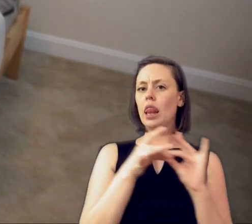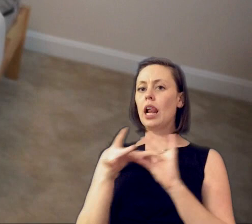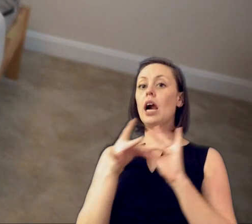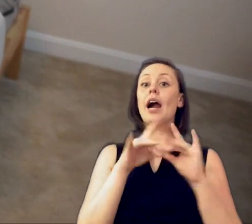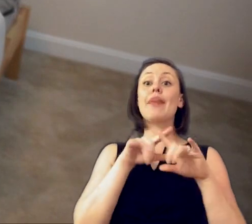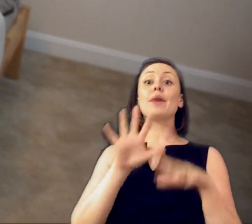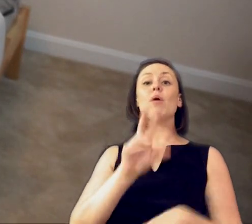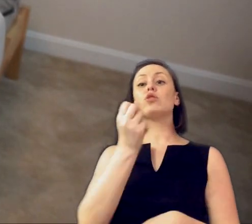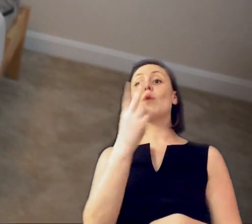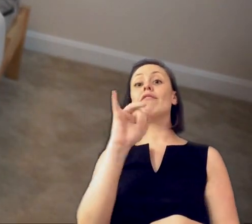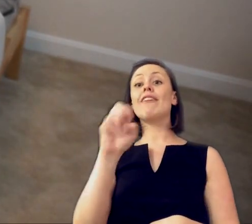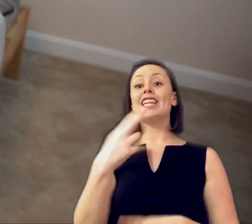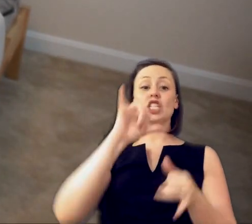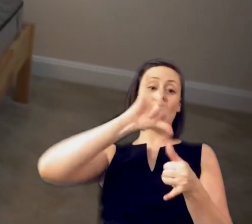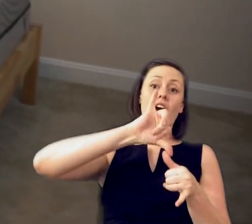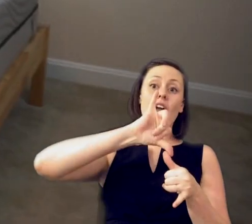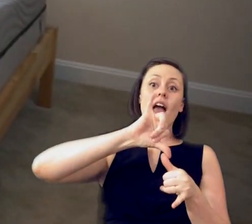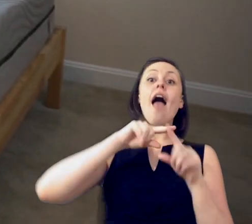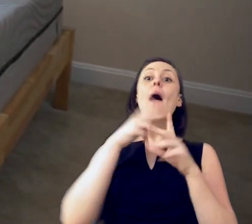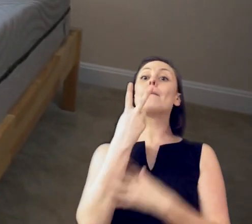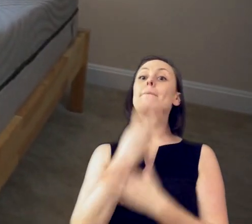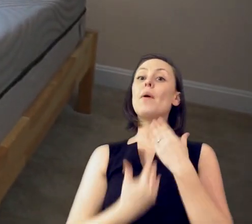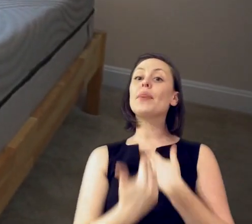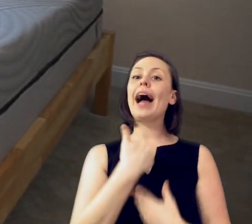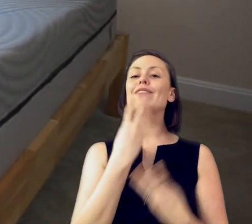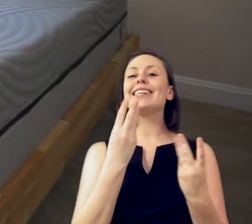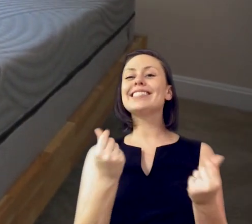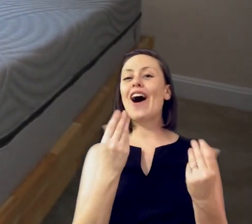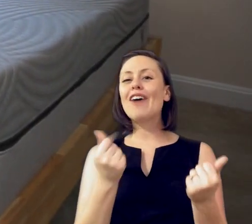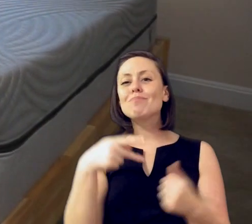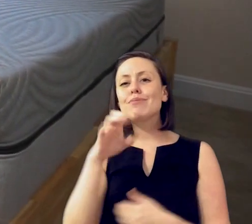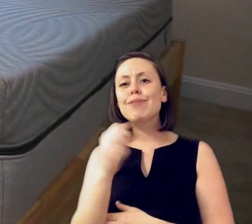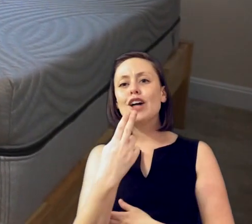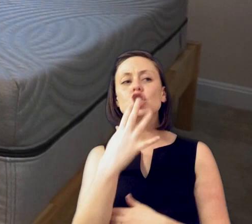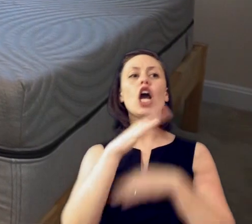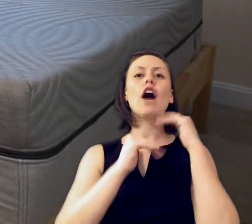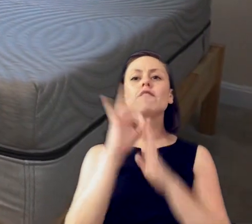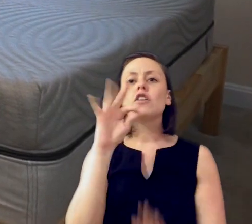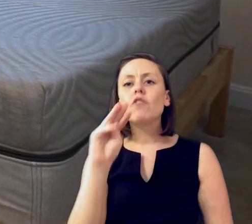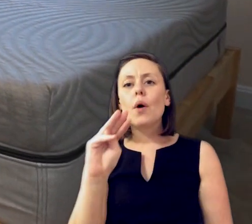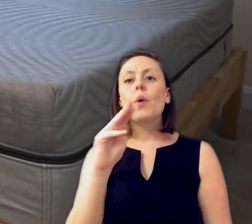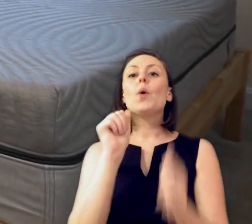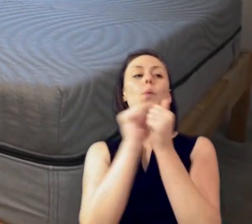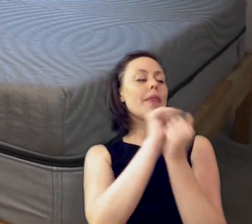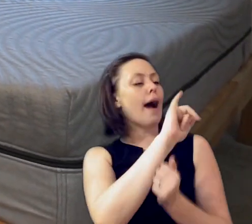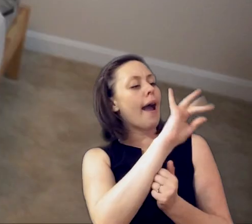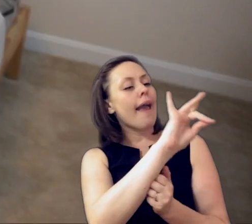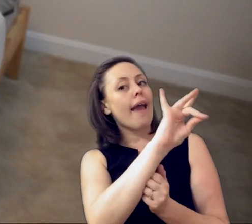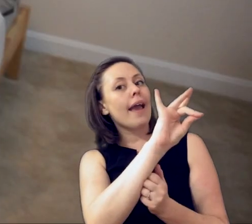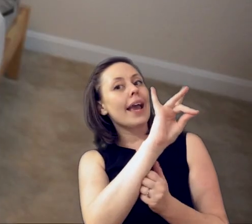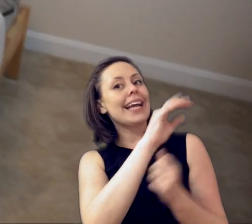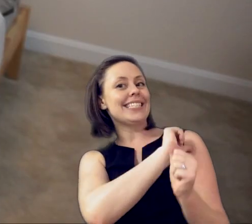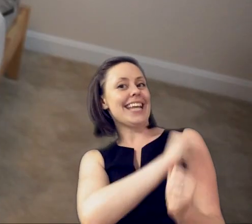They're both 12 inches in height and both have a very soft plush comfort foam. With the i8 it